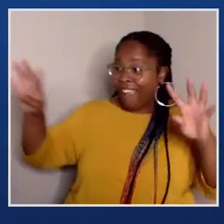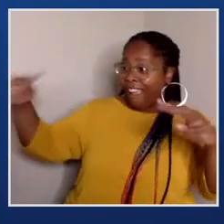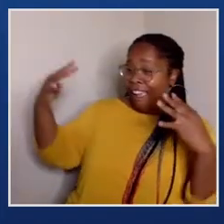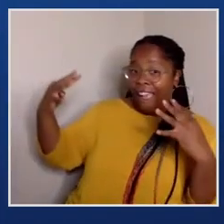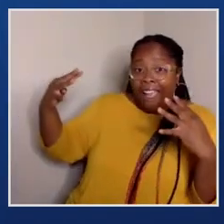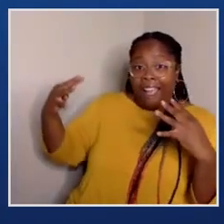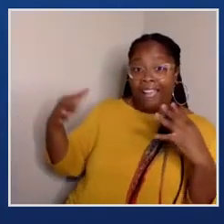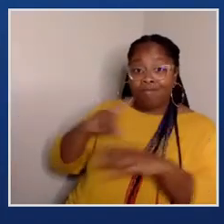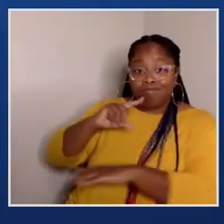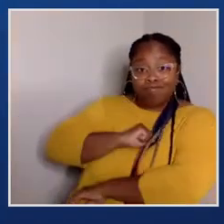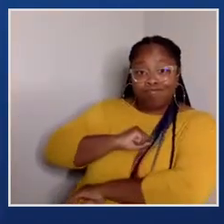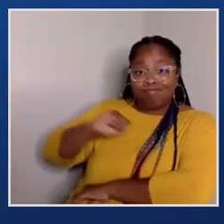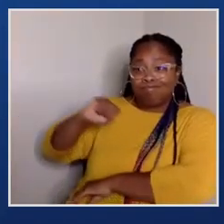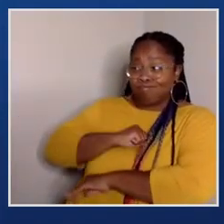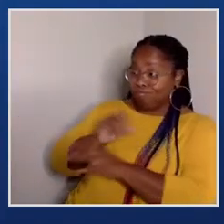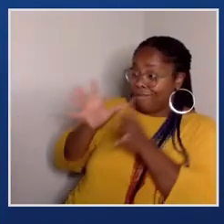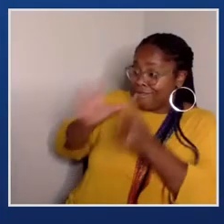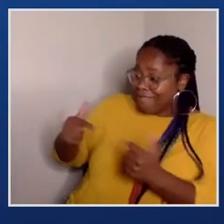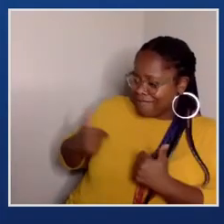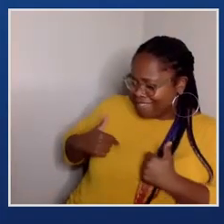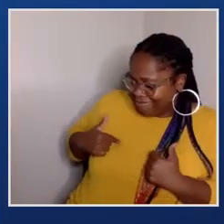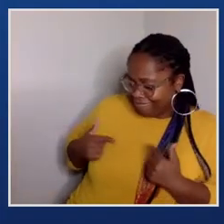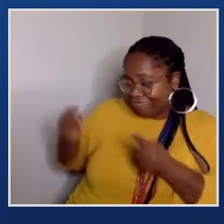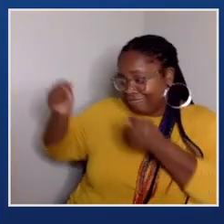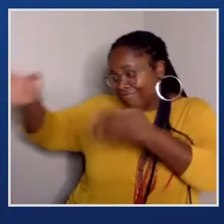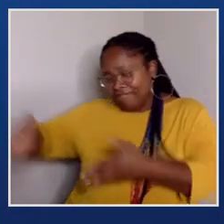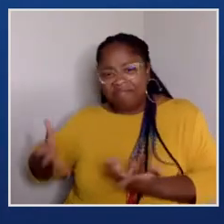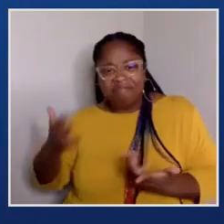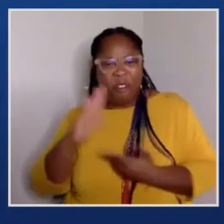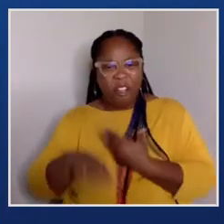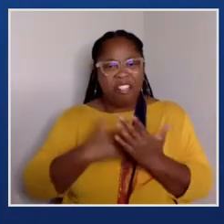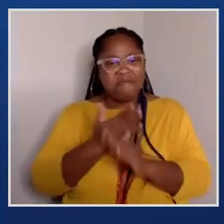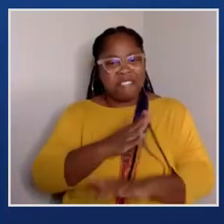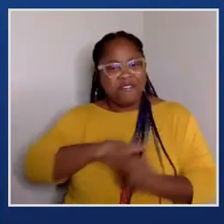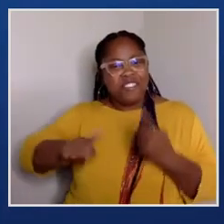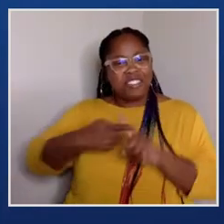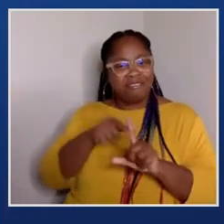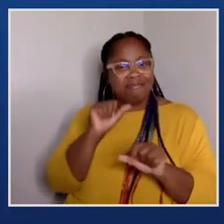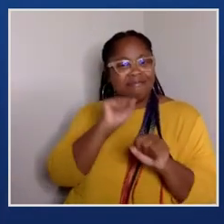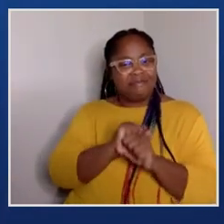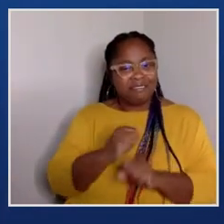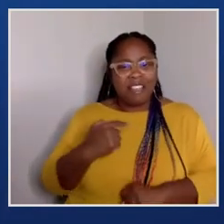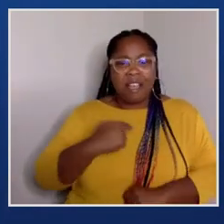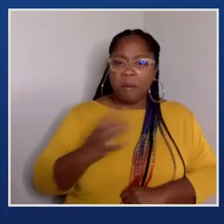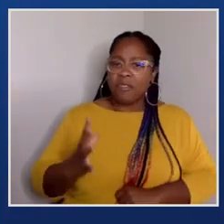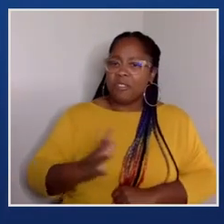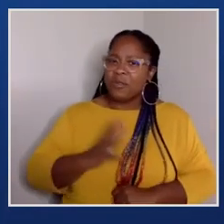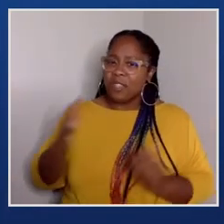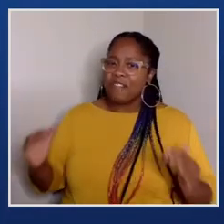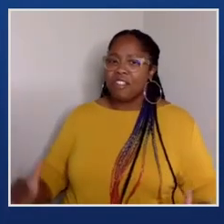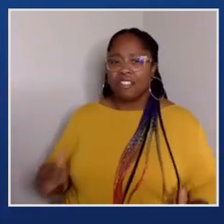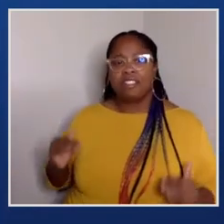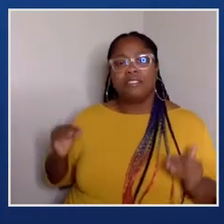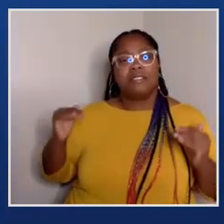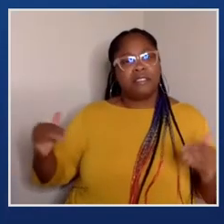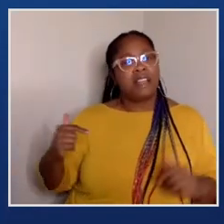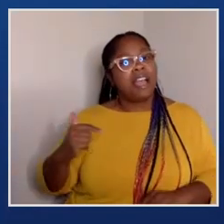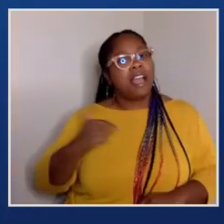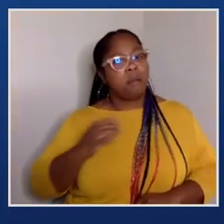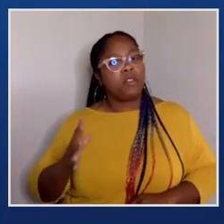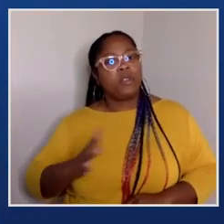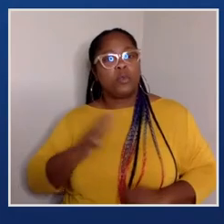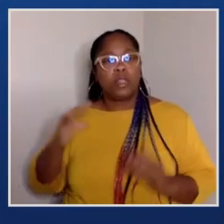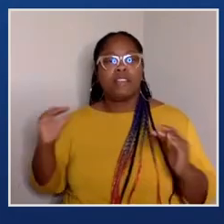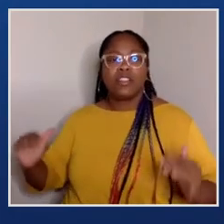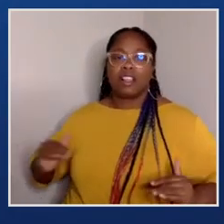new method. All my killers put in work. I'm on a new level. I'm on a new level. I'm on a